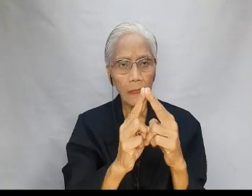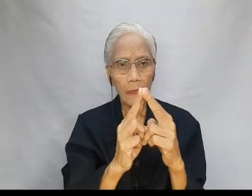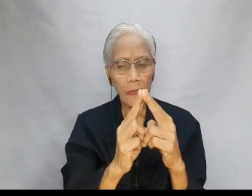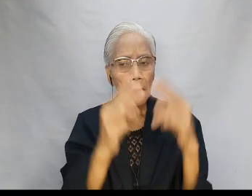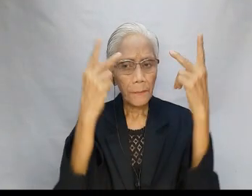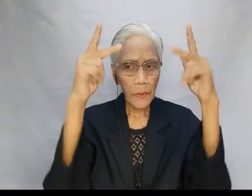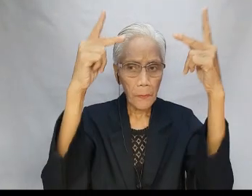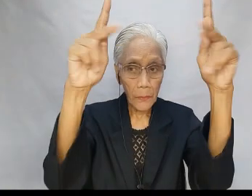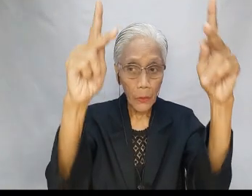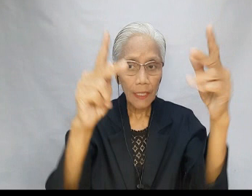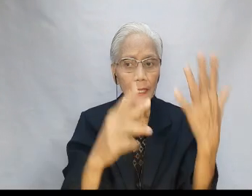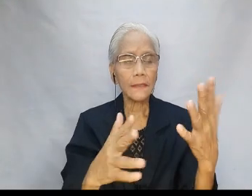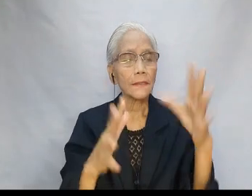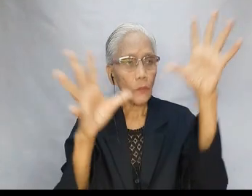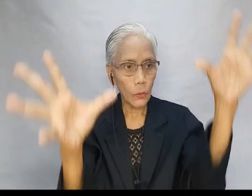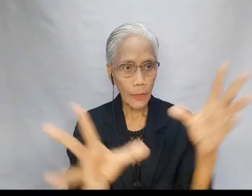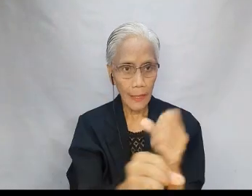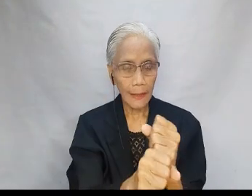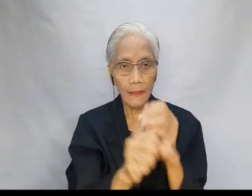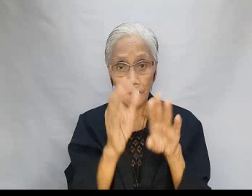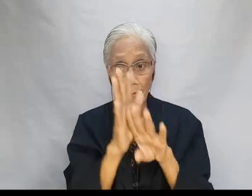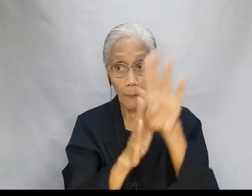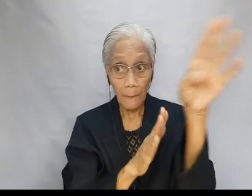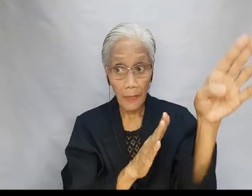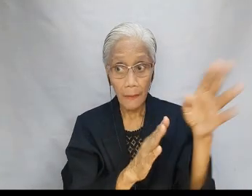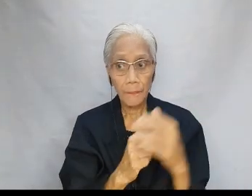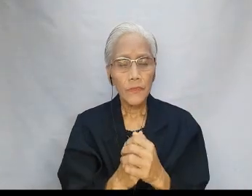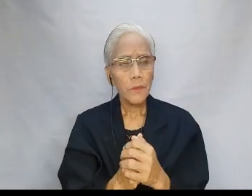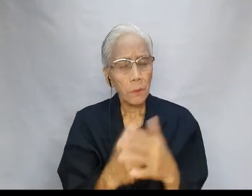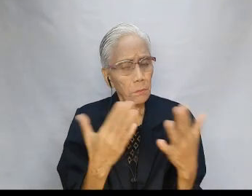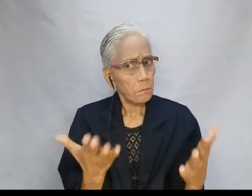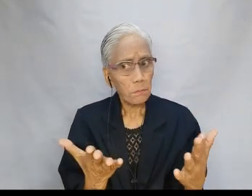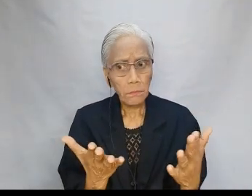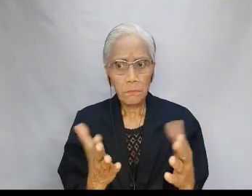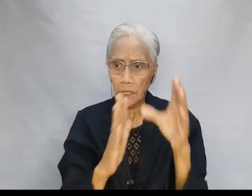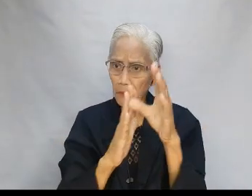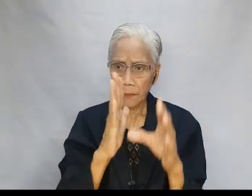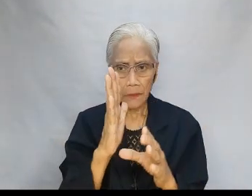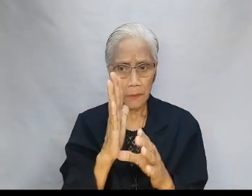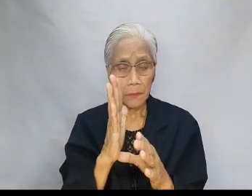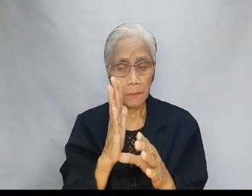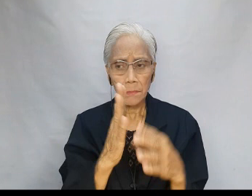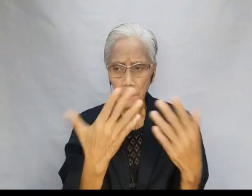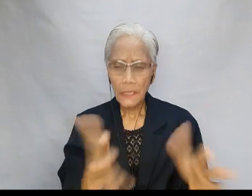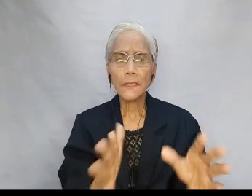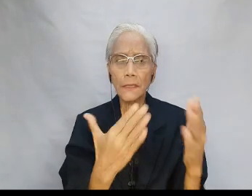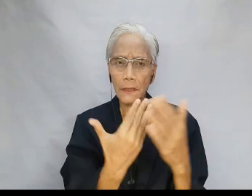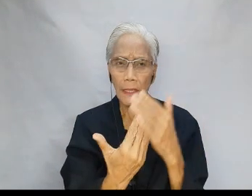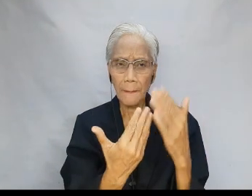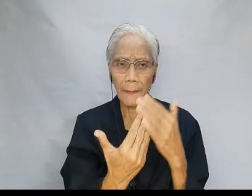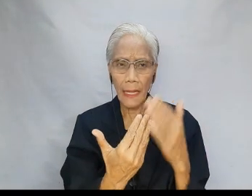actively promote its total development. In stating this, the Philippine Constitution